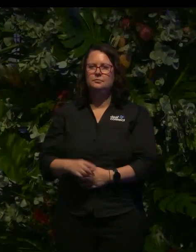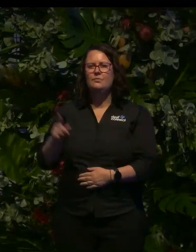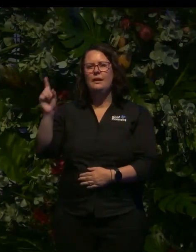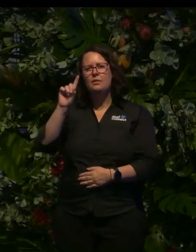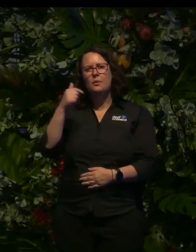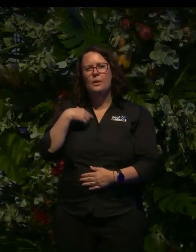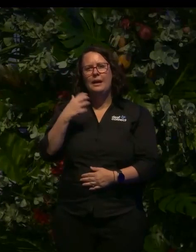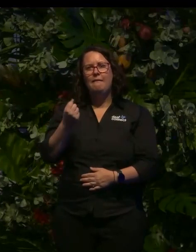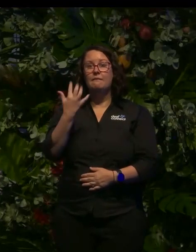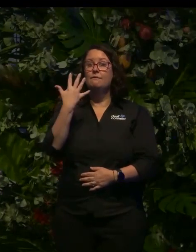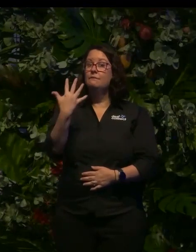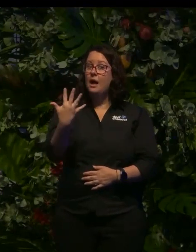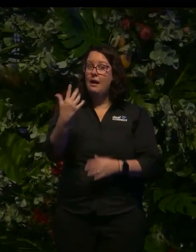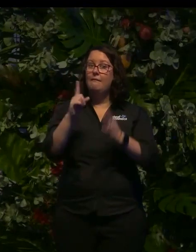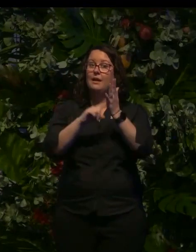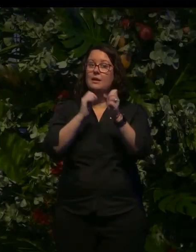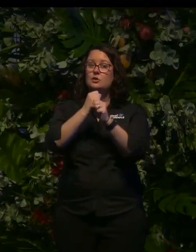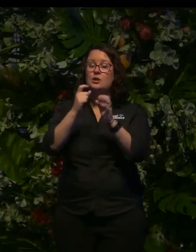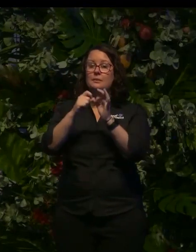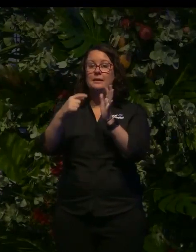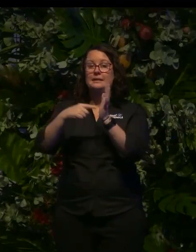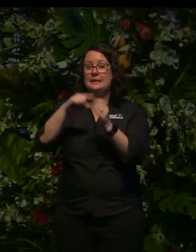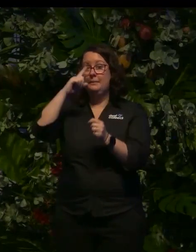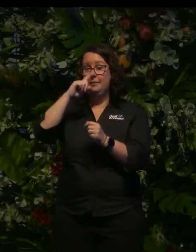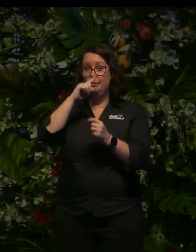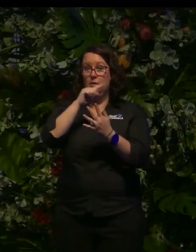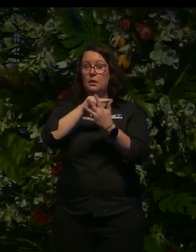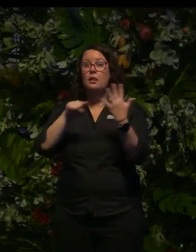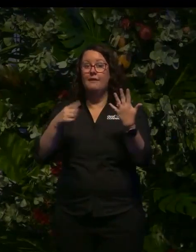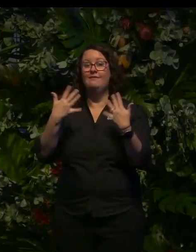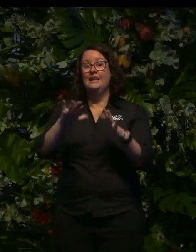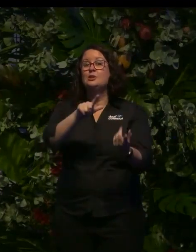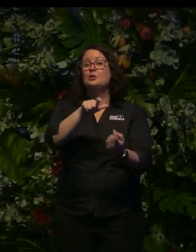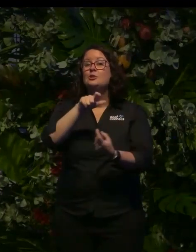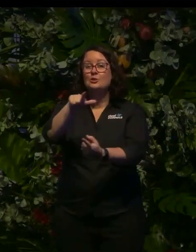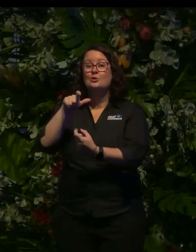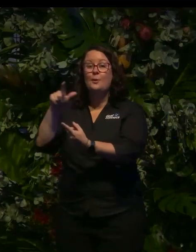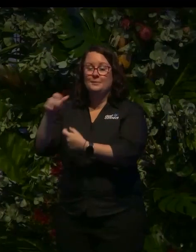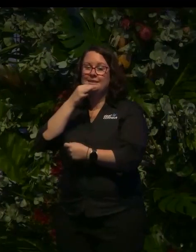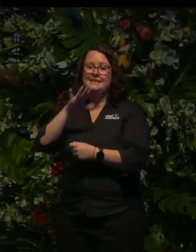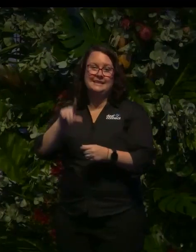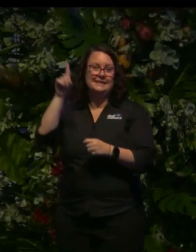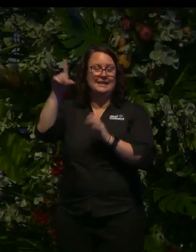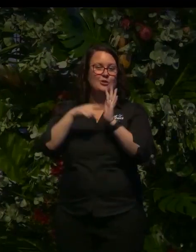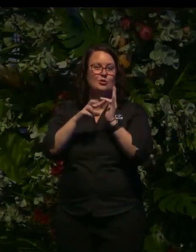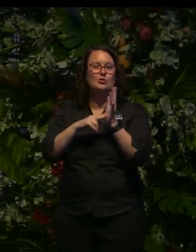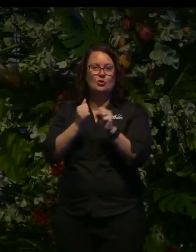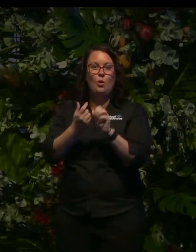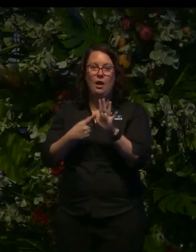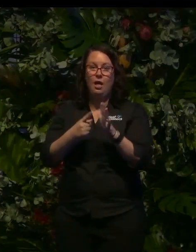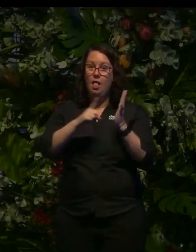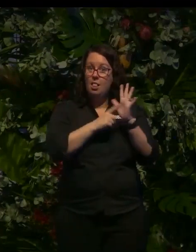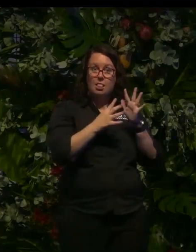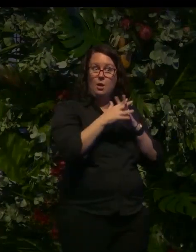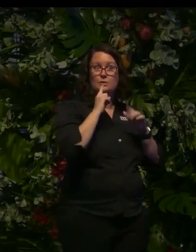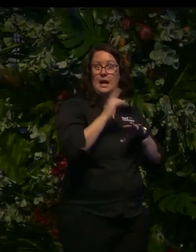5 LGBT persons who have adopted kids back at home, even though the law